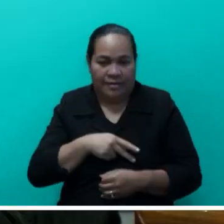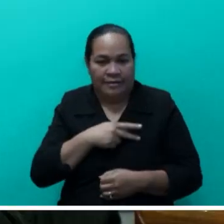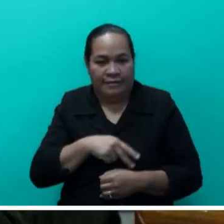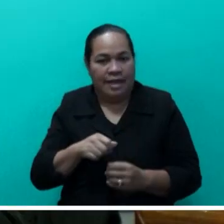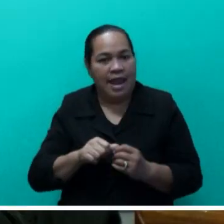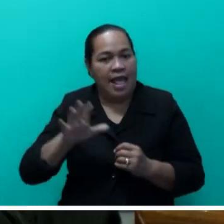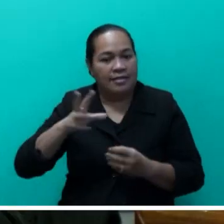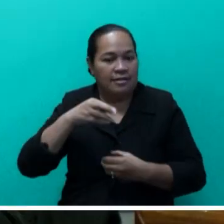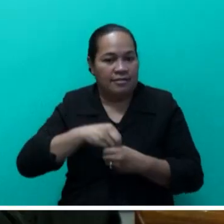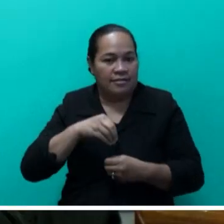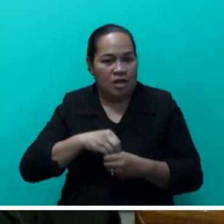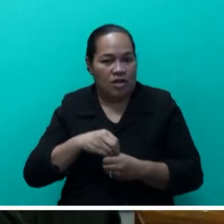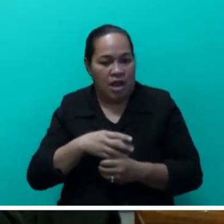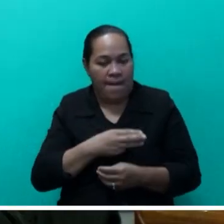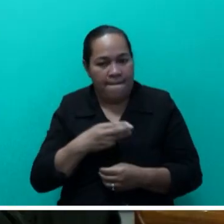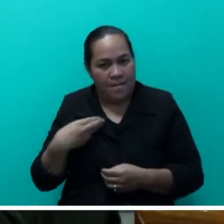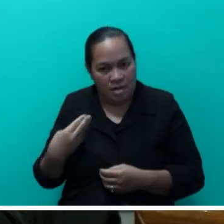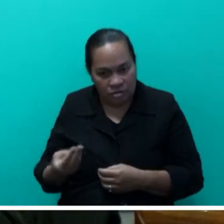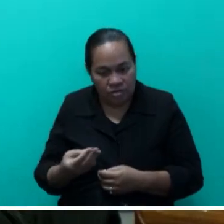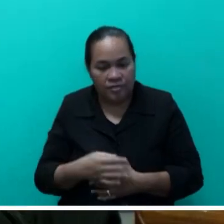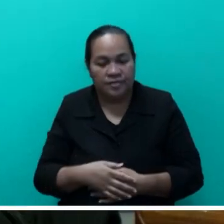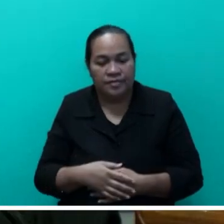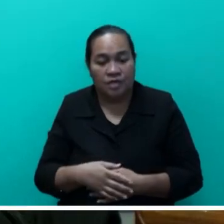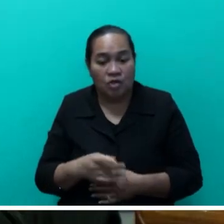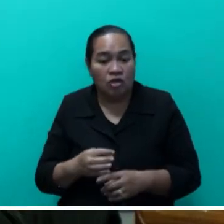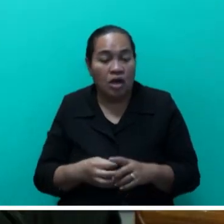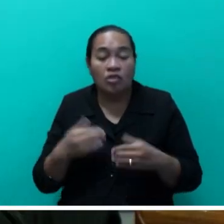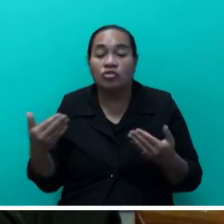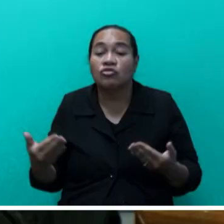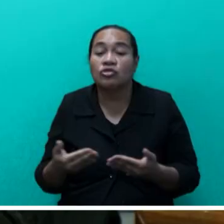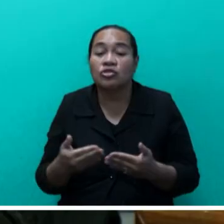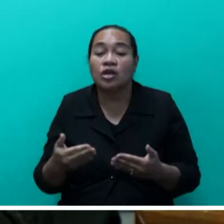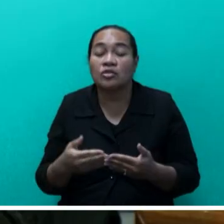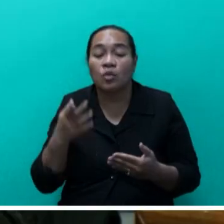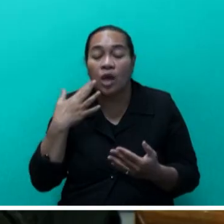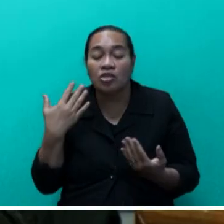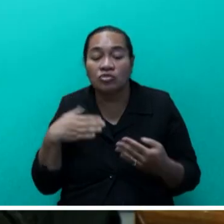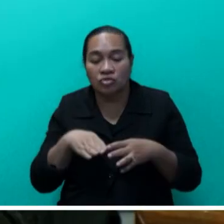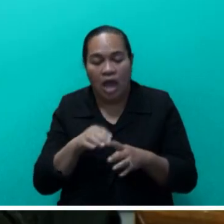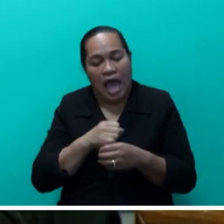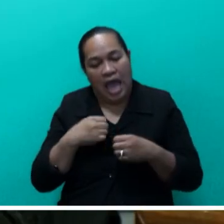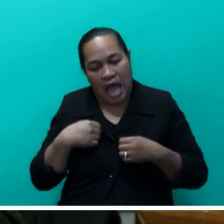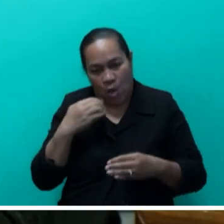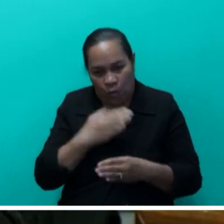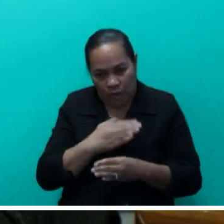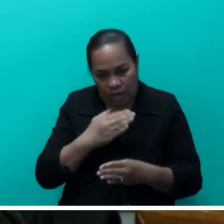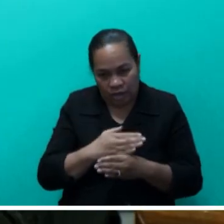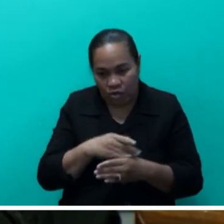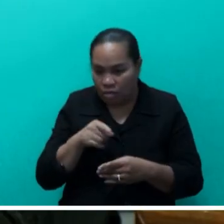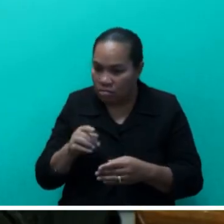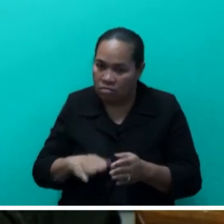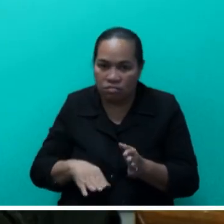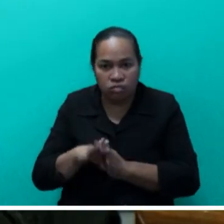the ministry. The introduction of the improvements was significantly streamlined our operations, boosting efficiency and